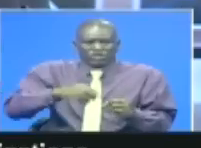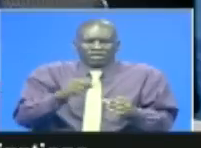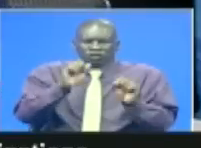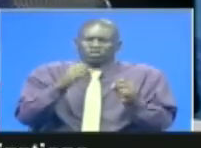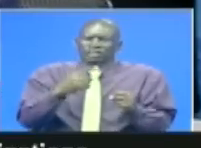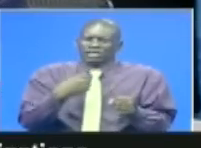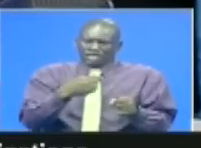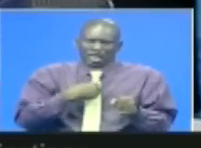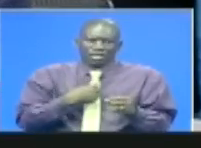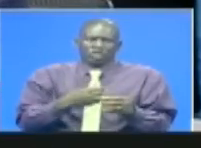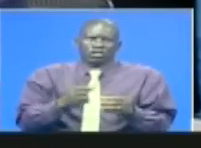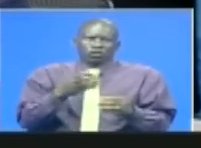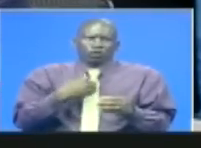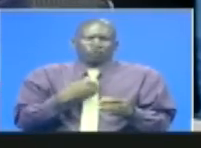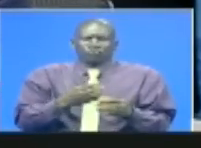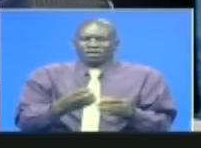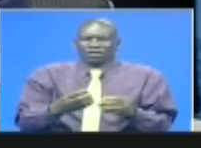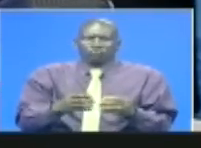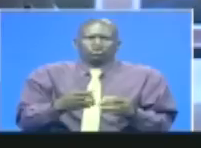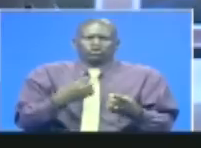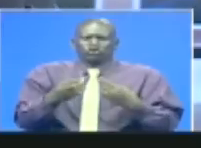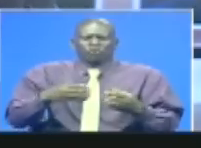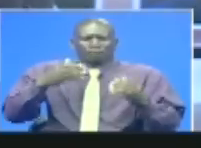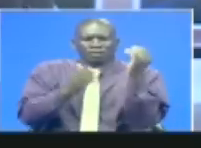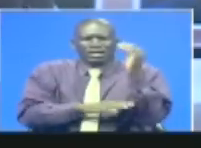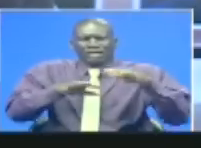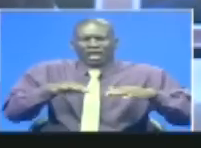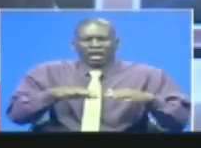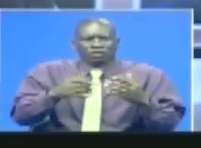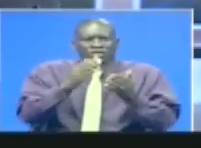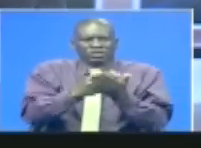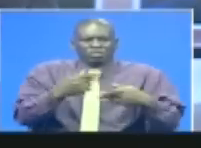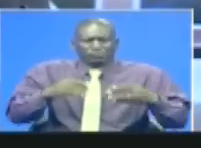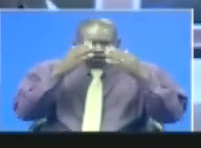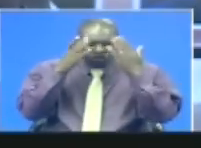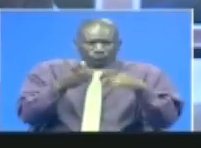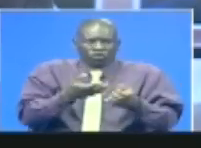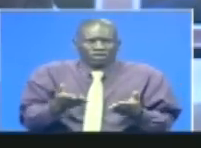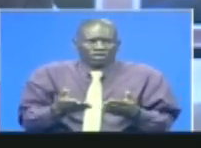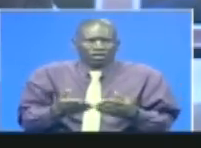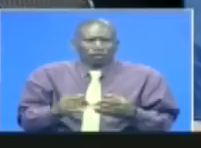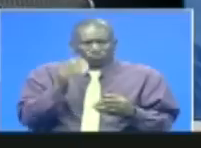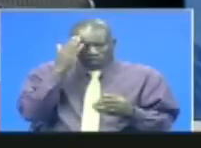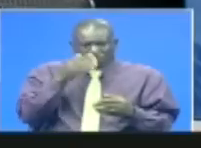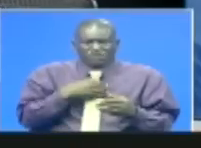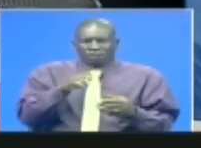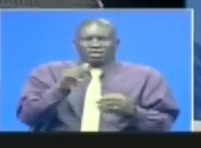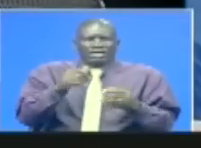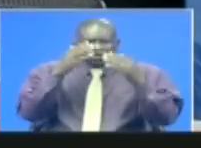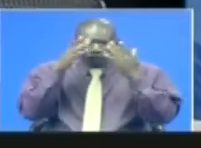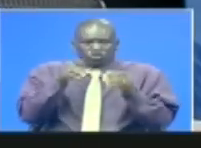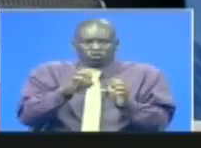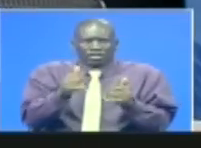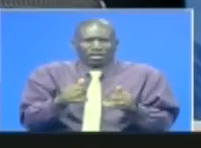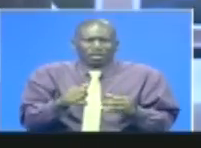have a reputation for being arrogant among certain people. Well, I don't know where you're getting that from. Do you think I'm arrogant? I don't know you well enough,